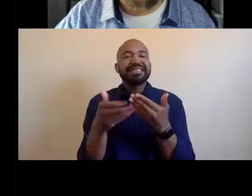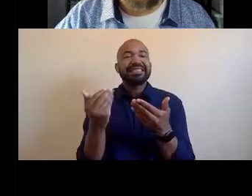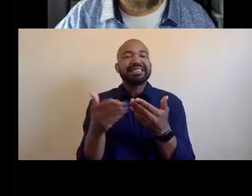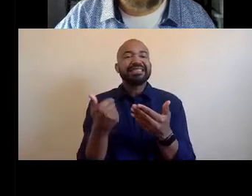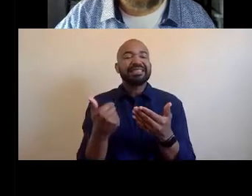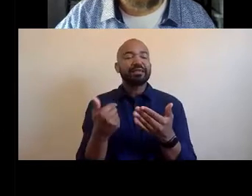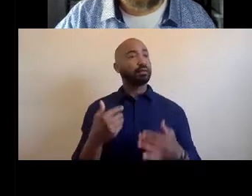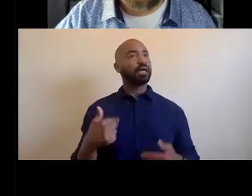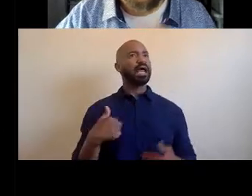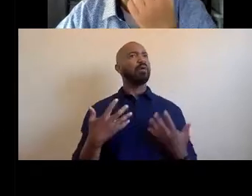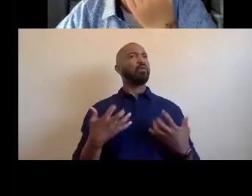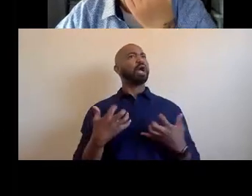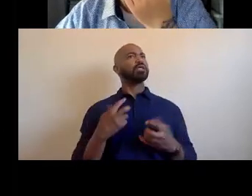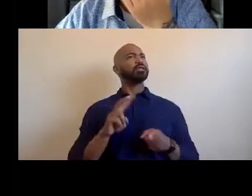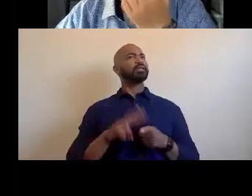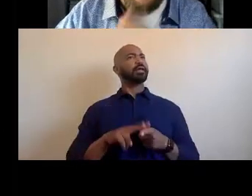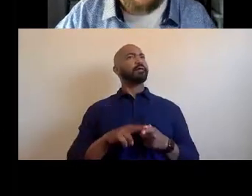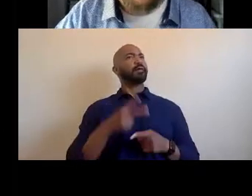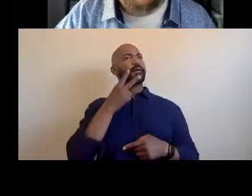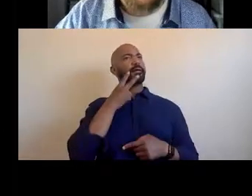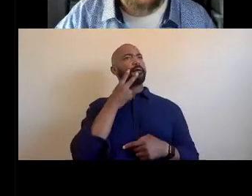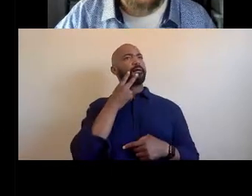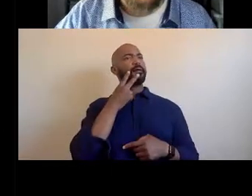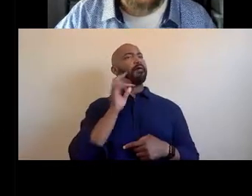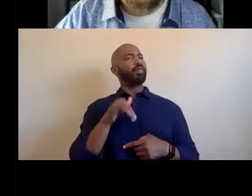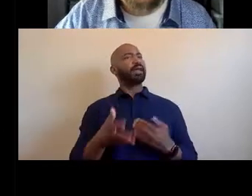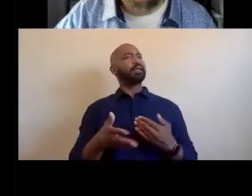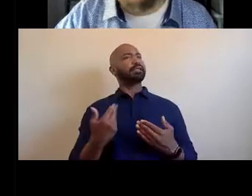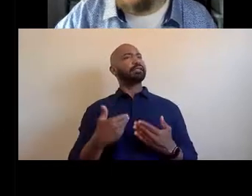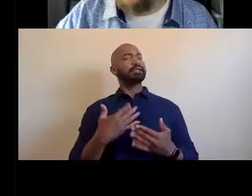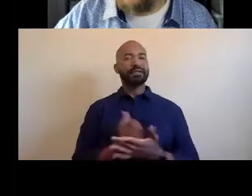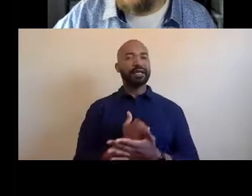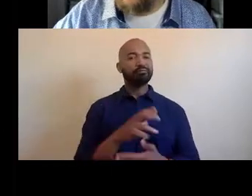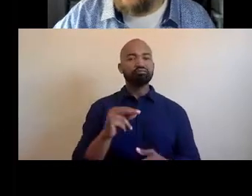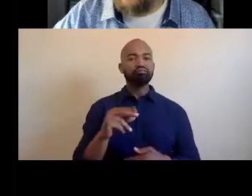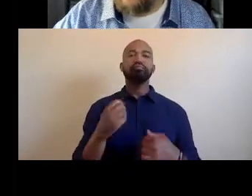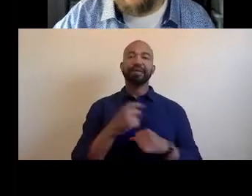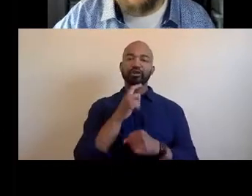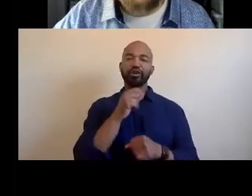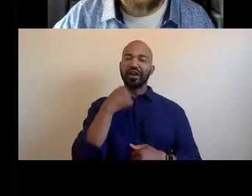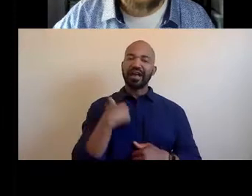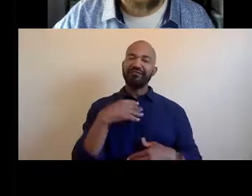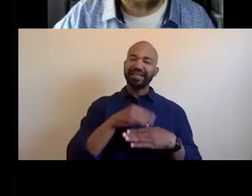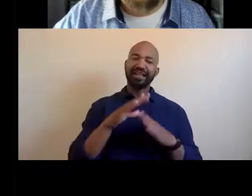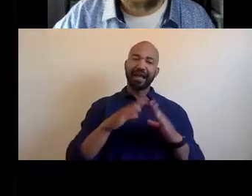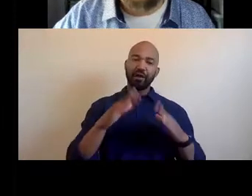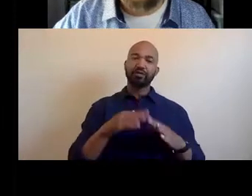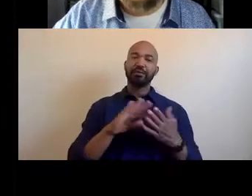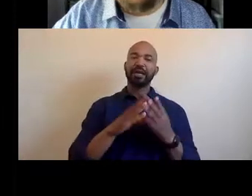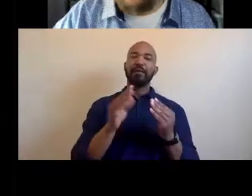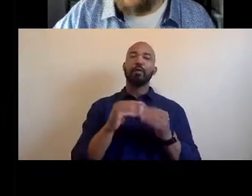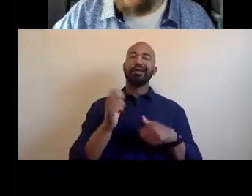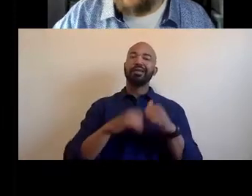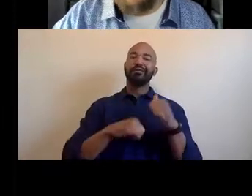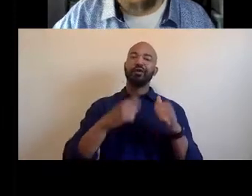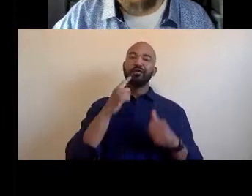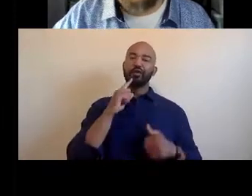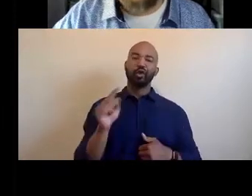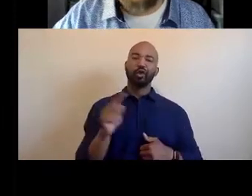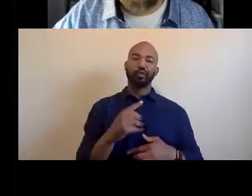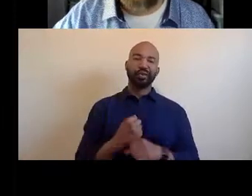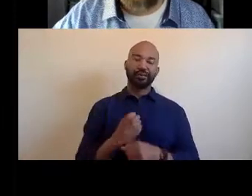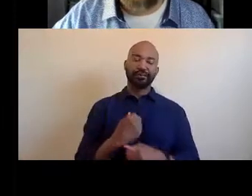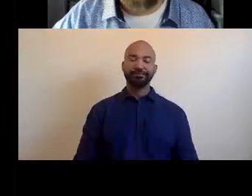and getting a cigarette. So another recommendation that I give to people, but I also talk them through this,